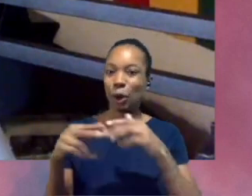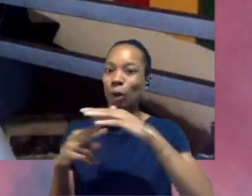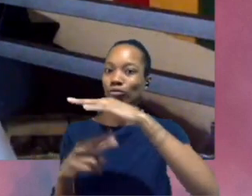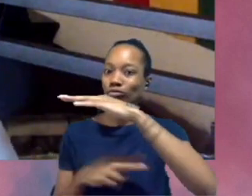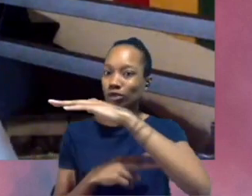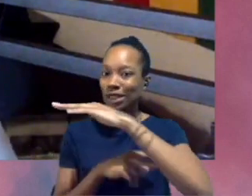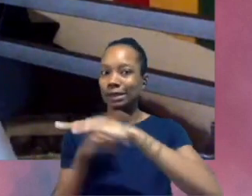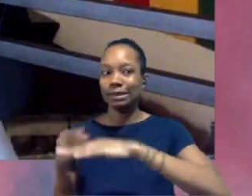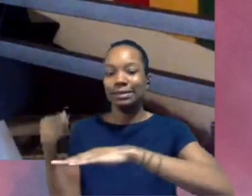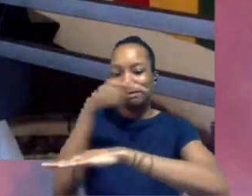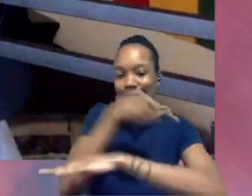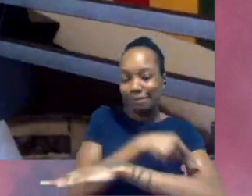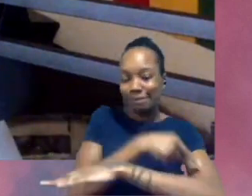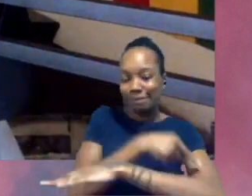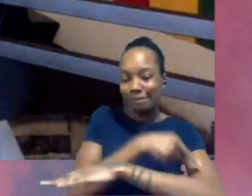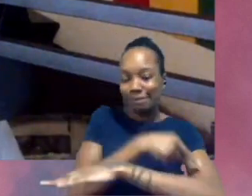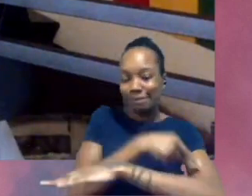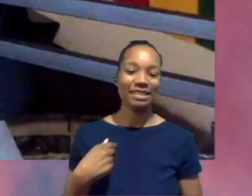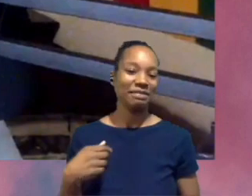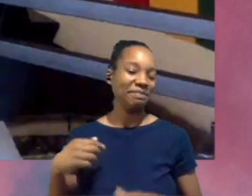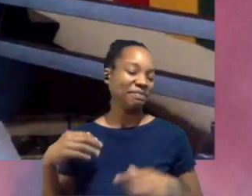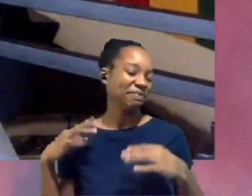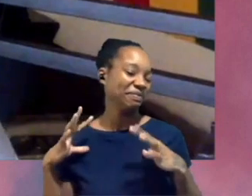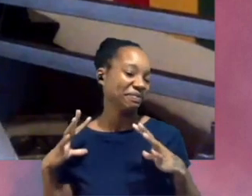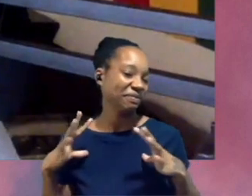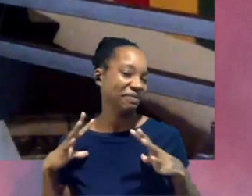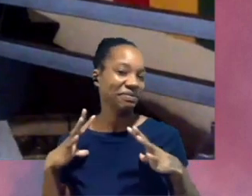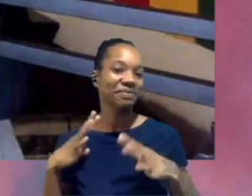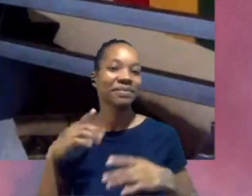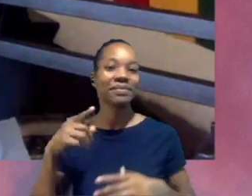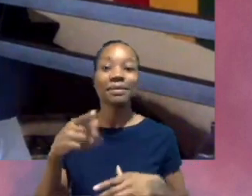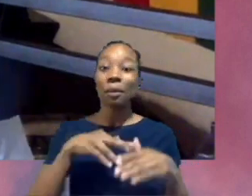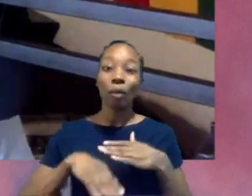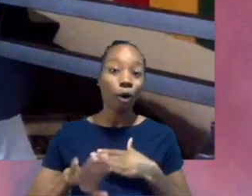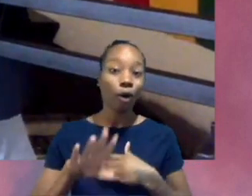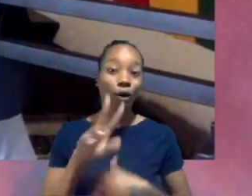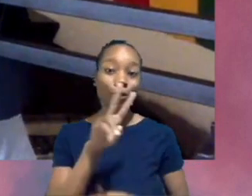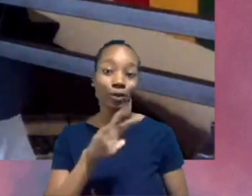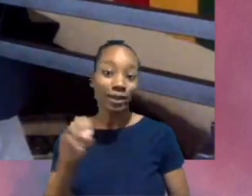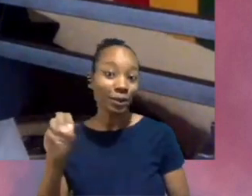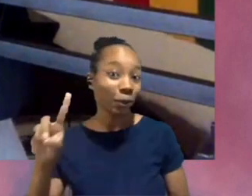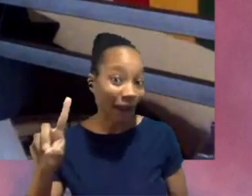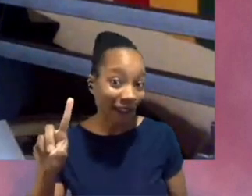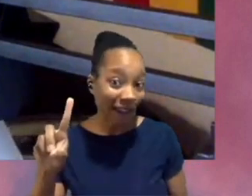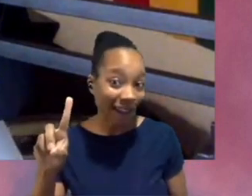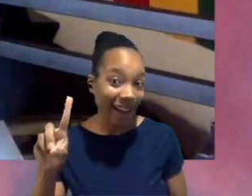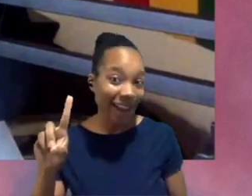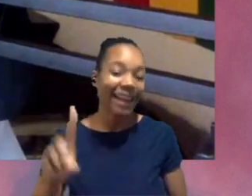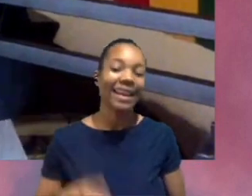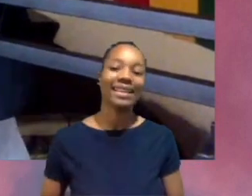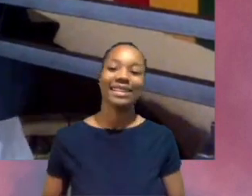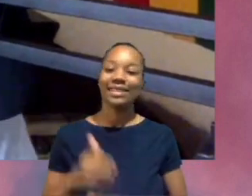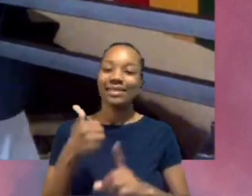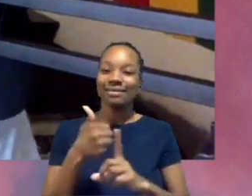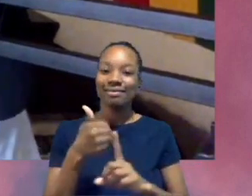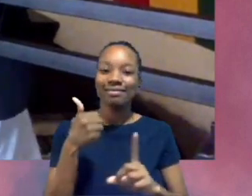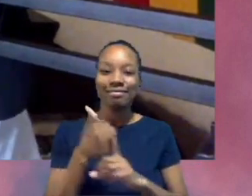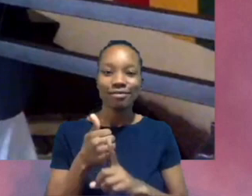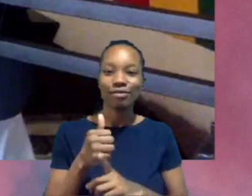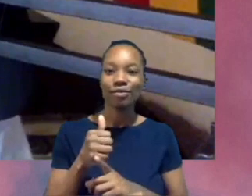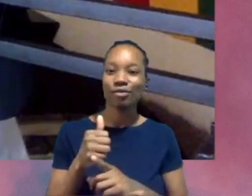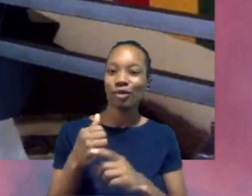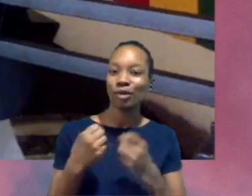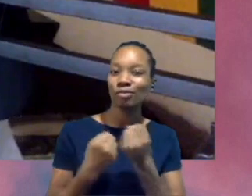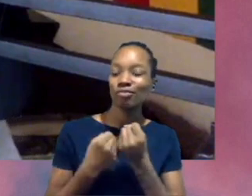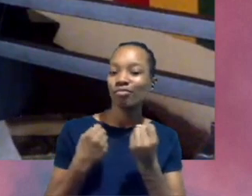good. This next poet was born in the year 2001, and he is repping Daly City, California.